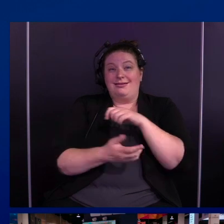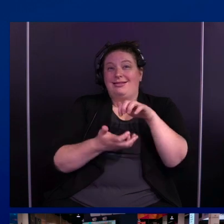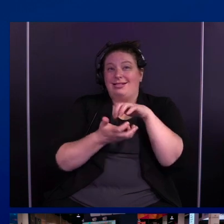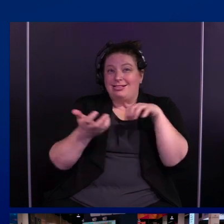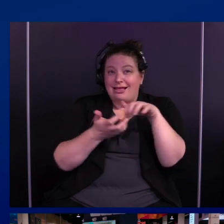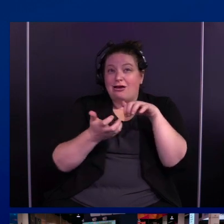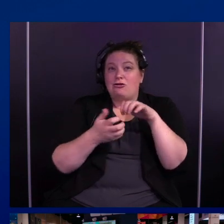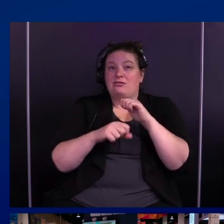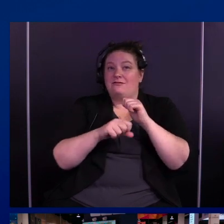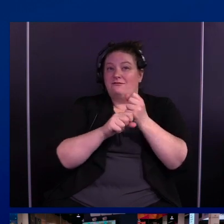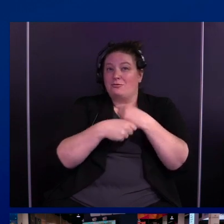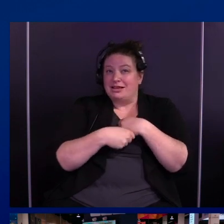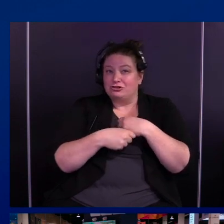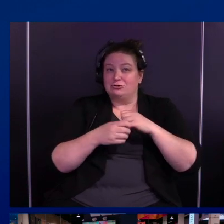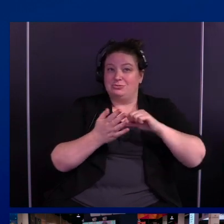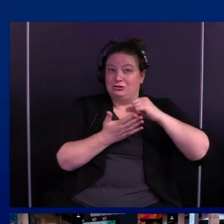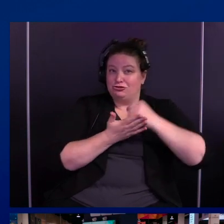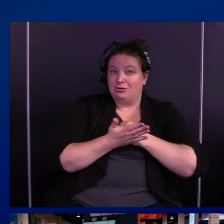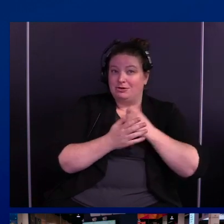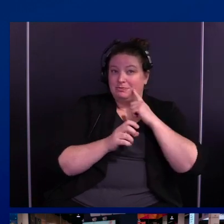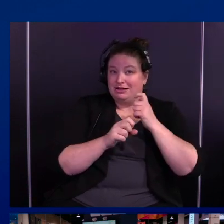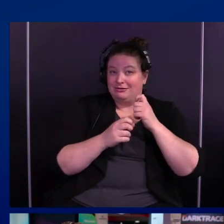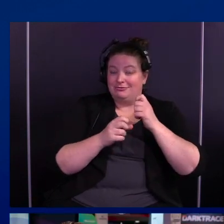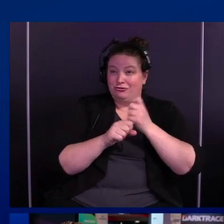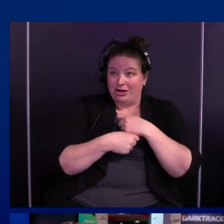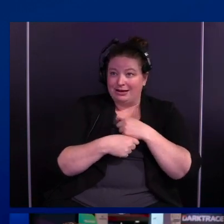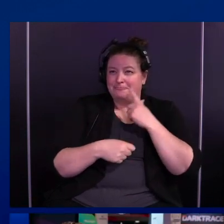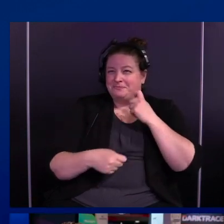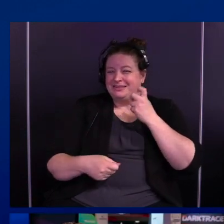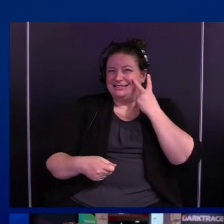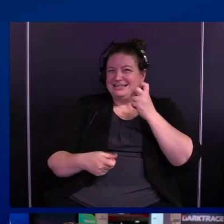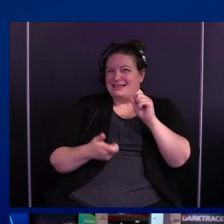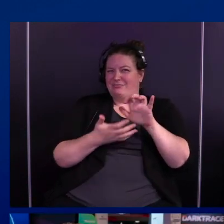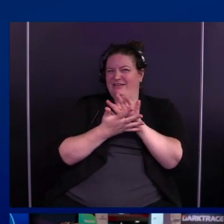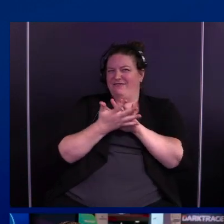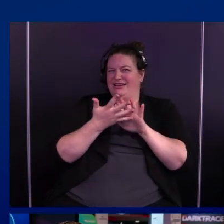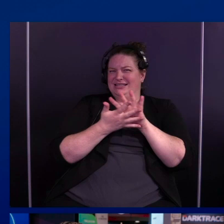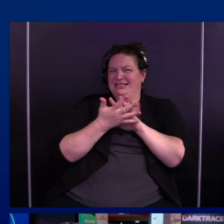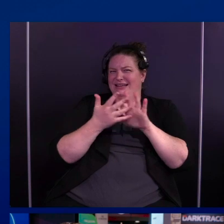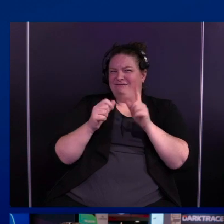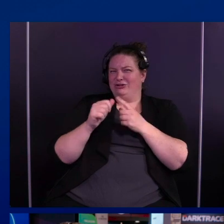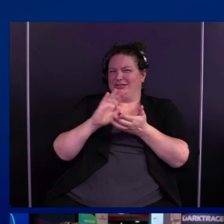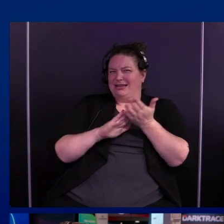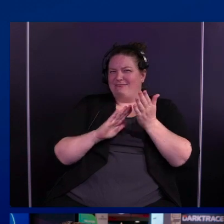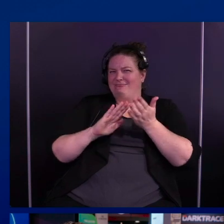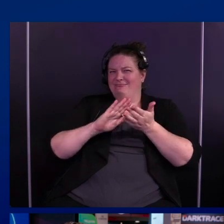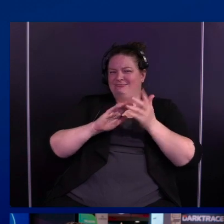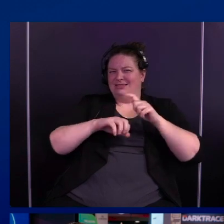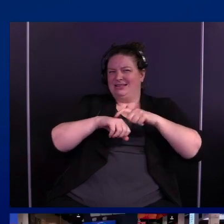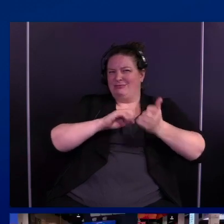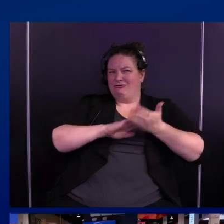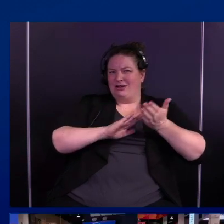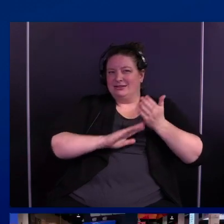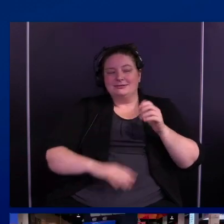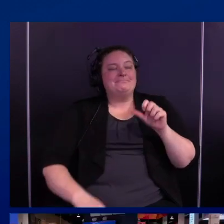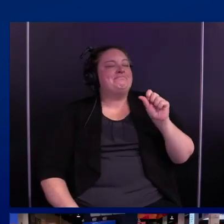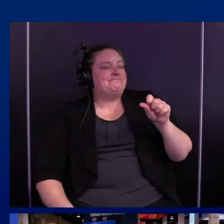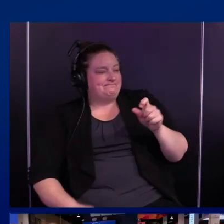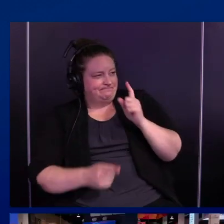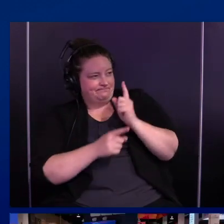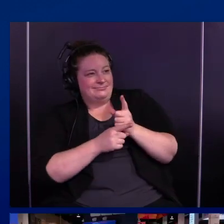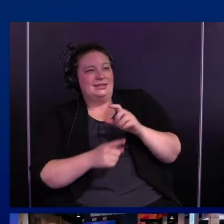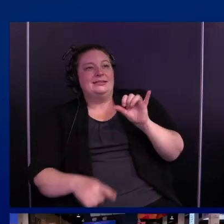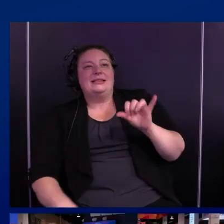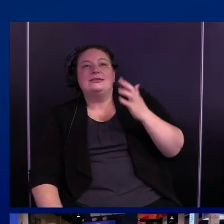being created, I could see that being kind of fuzzy the first time it runs. Yeah, exactly. And that's exactly why we have two modes